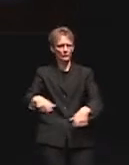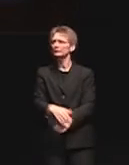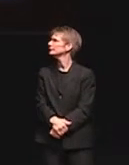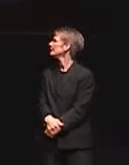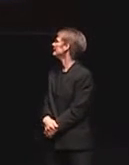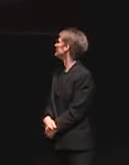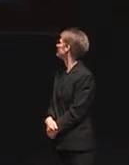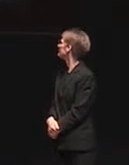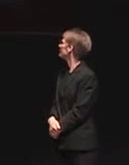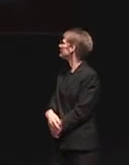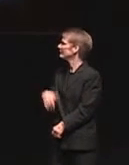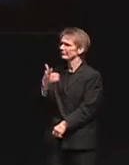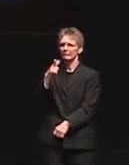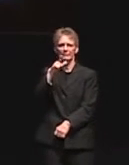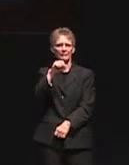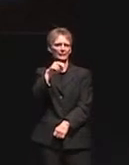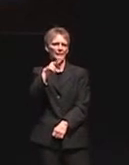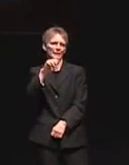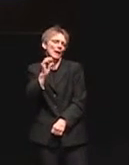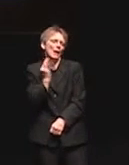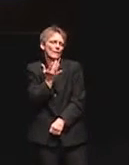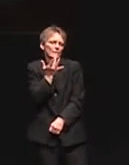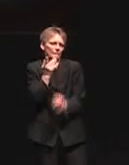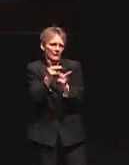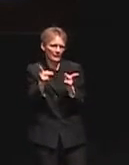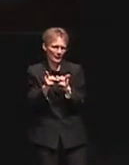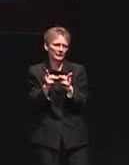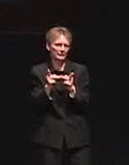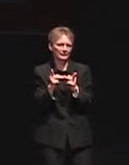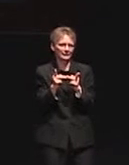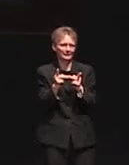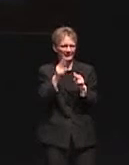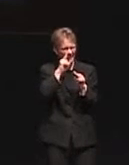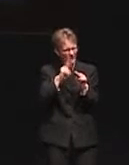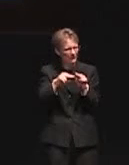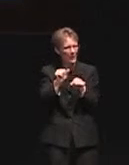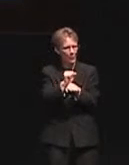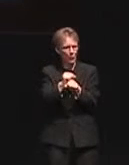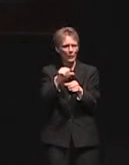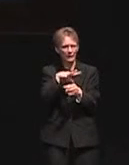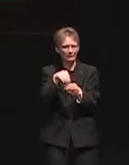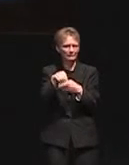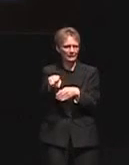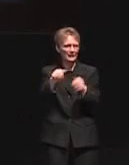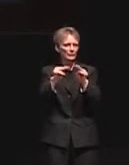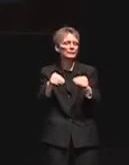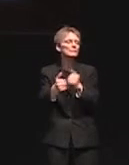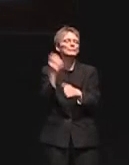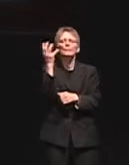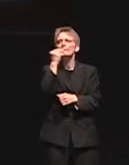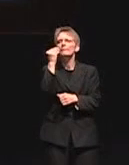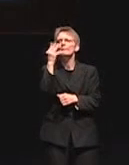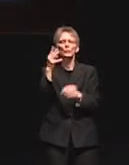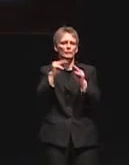And there's the Louvre, which was our favorite destination, and I had fun working in this museum. It's the most beautiful museum